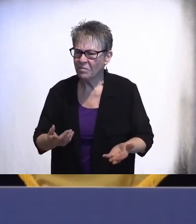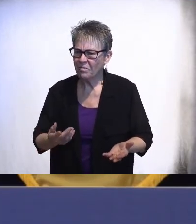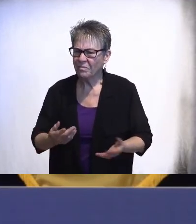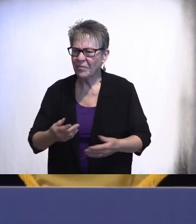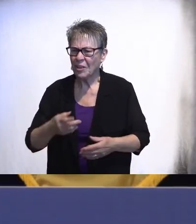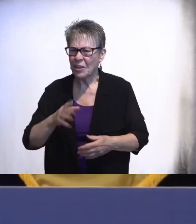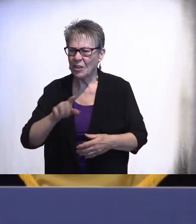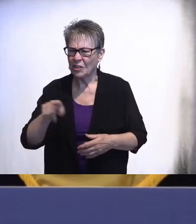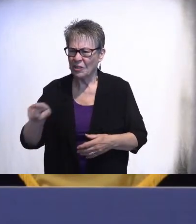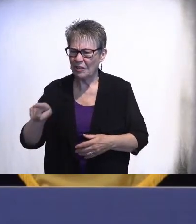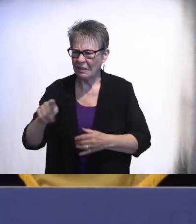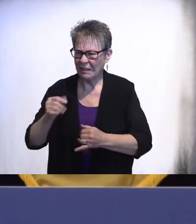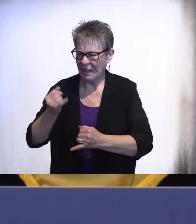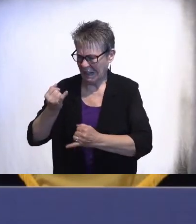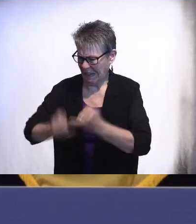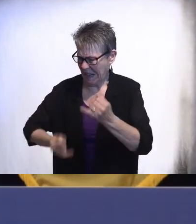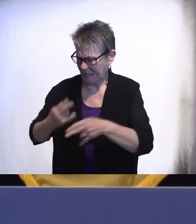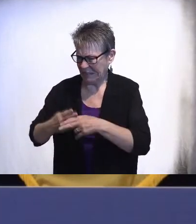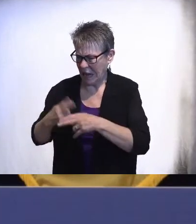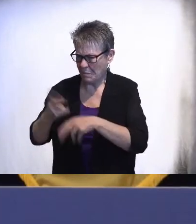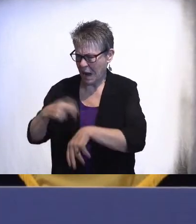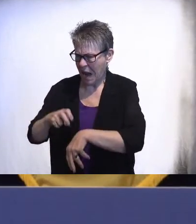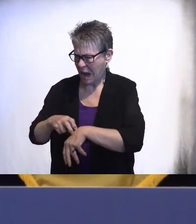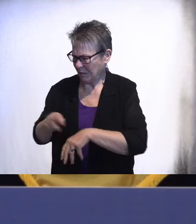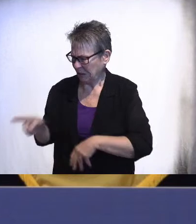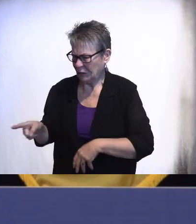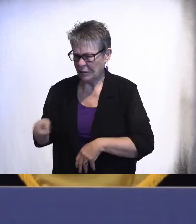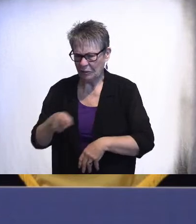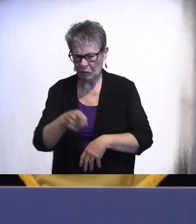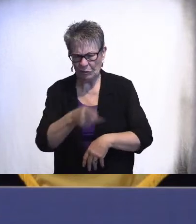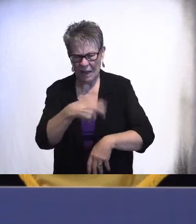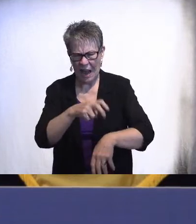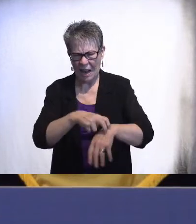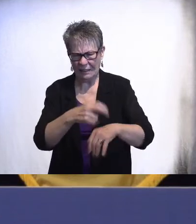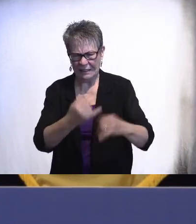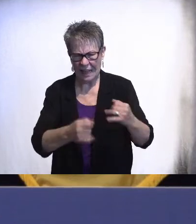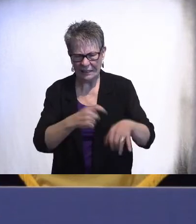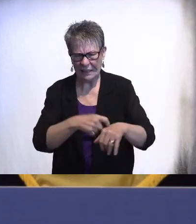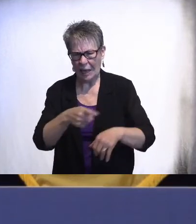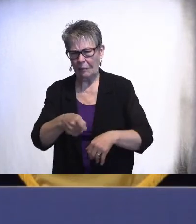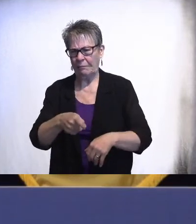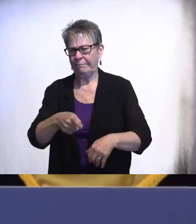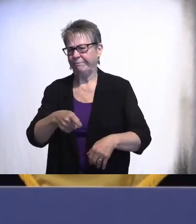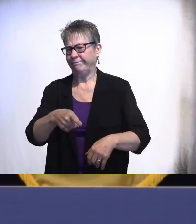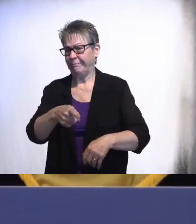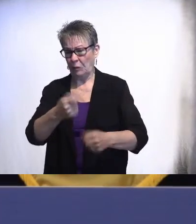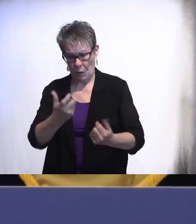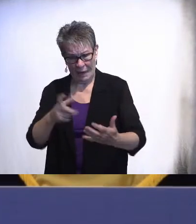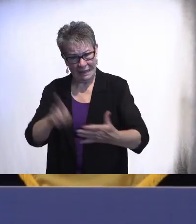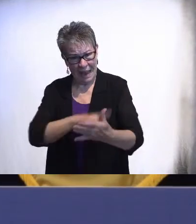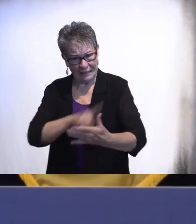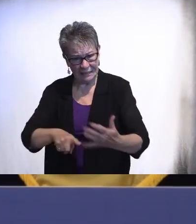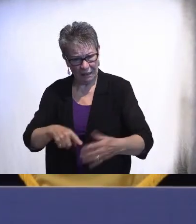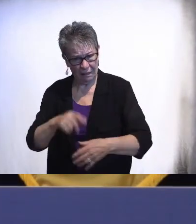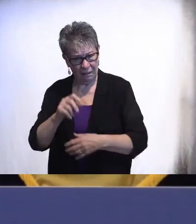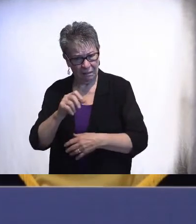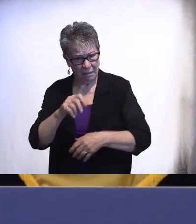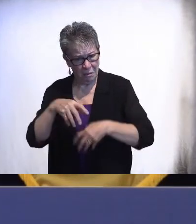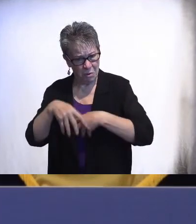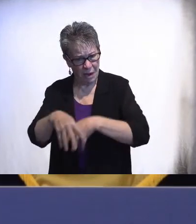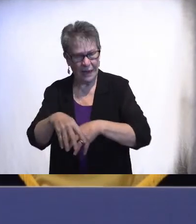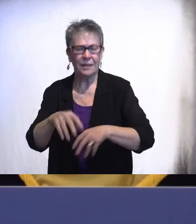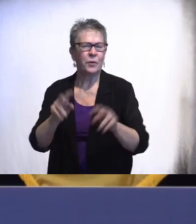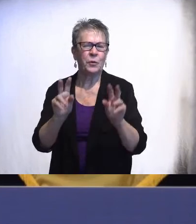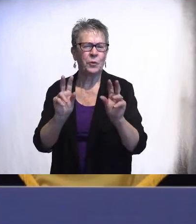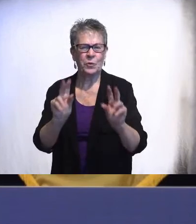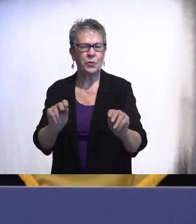as well as Ed Olifshitz at the end of the table there, we're not going to. No, we should go ahead. Be responsible, be smart, particularly